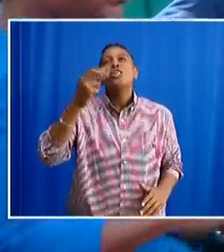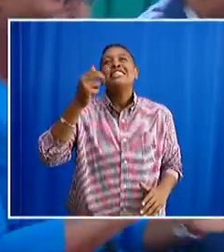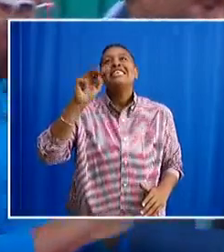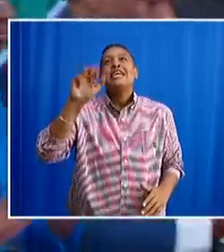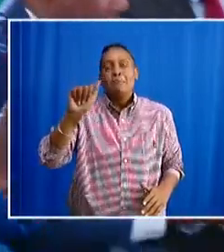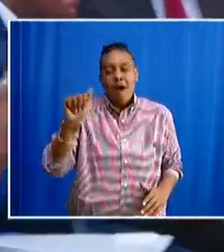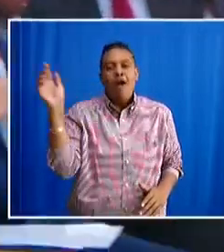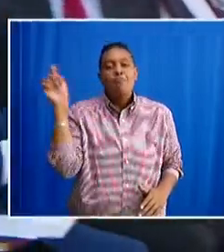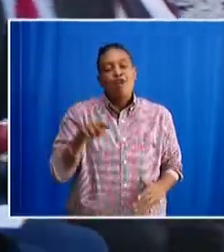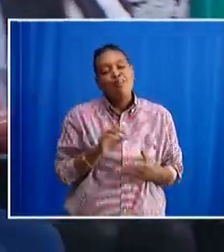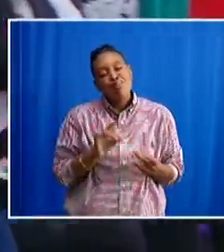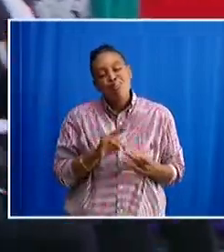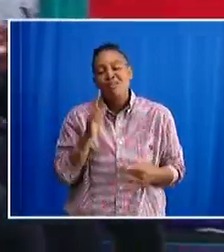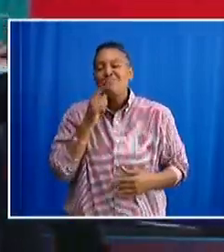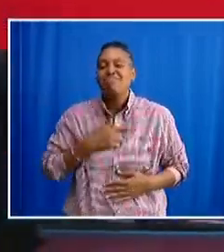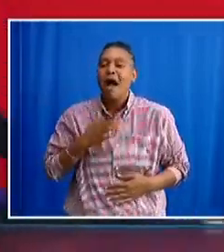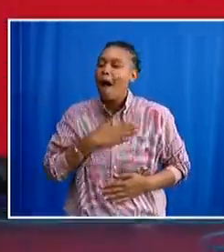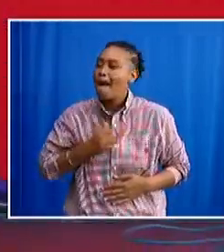and my apologies.